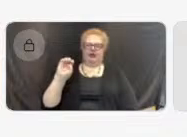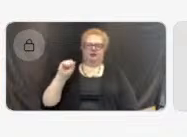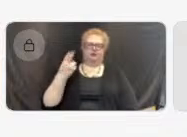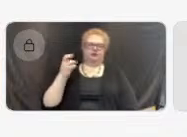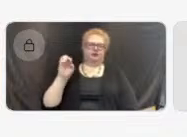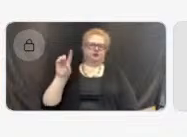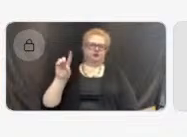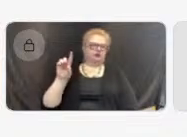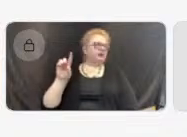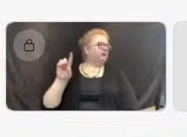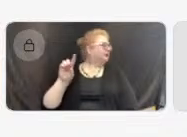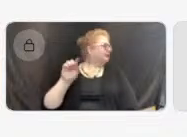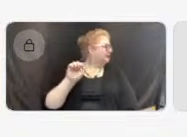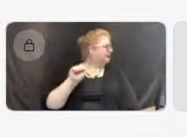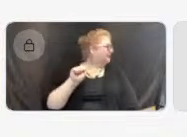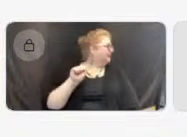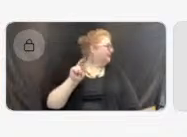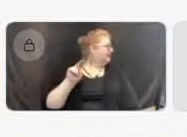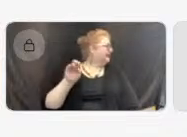And yet?